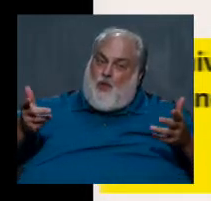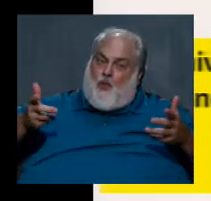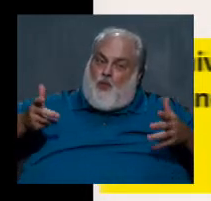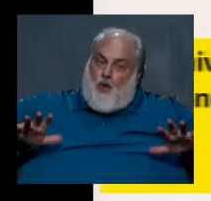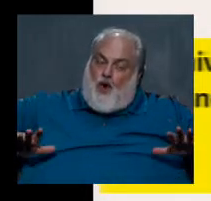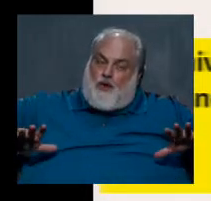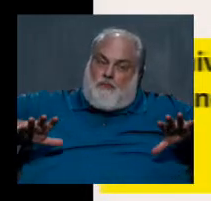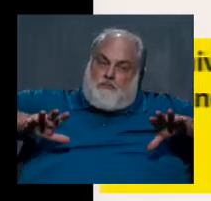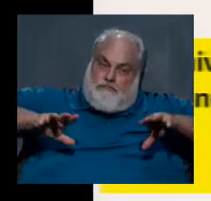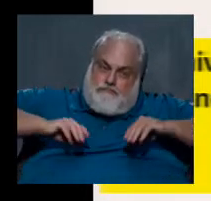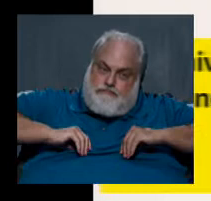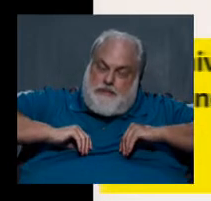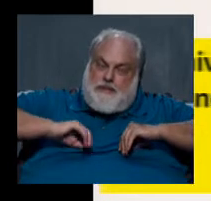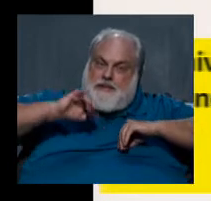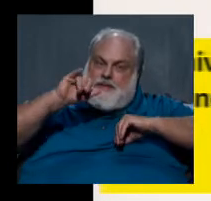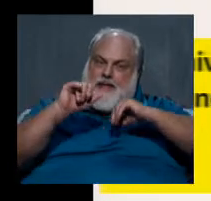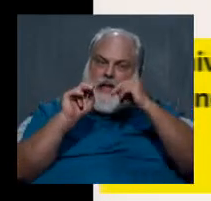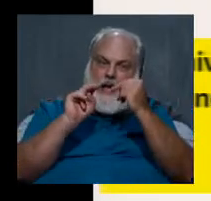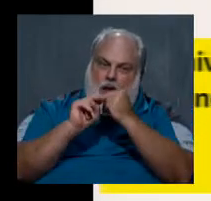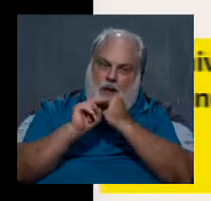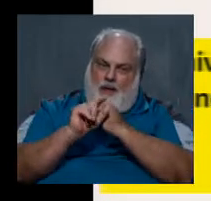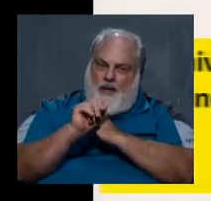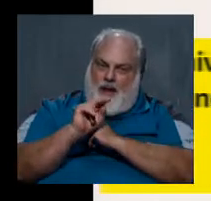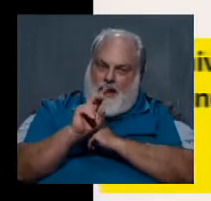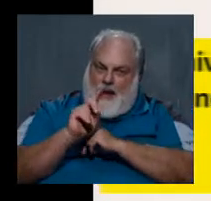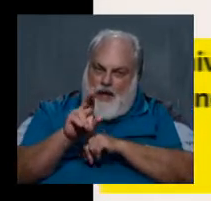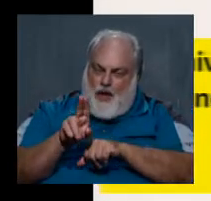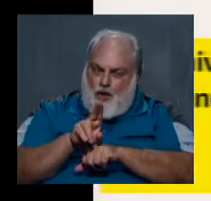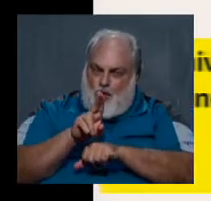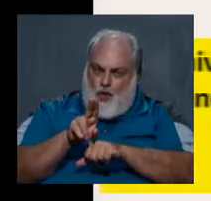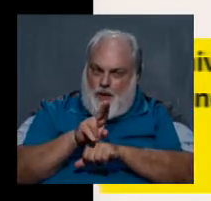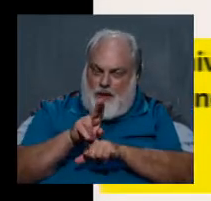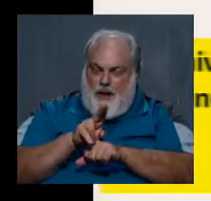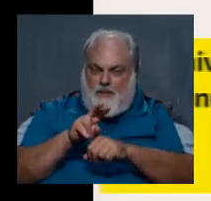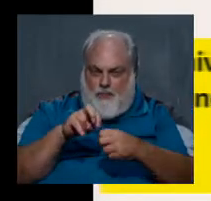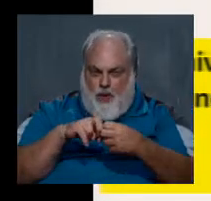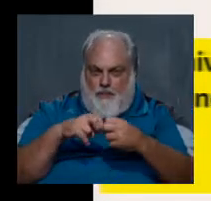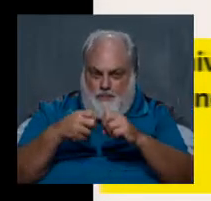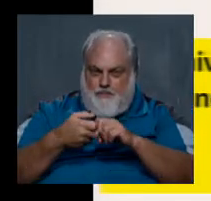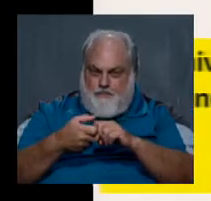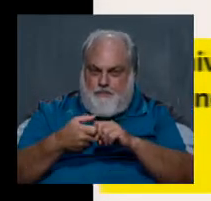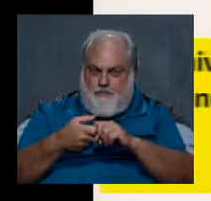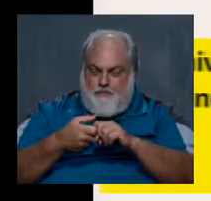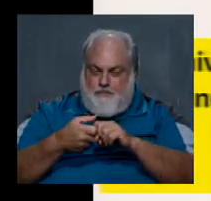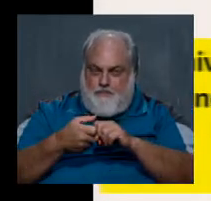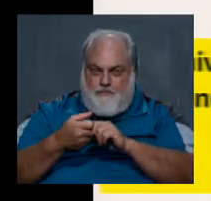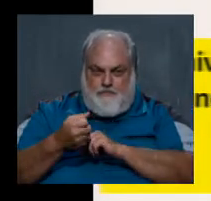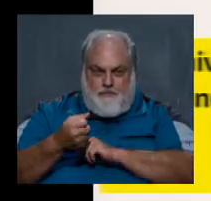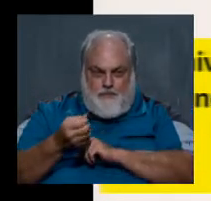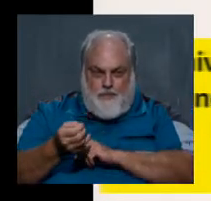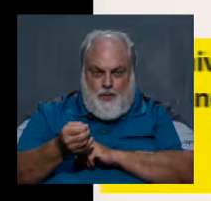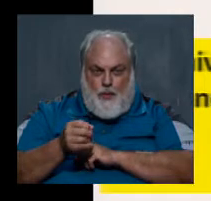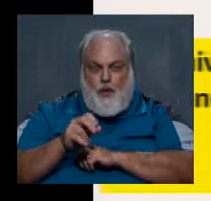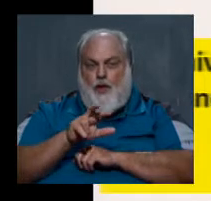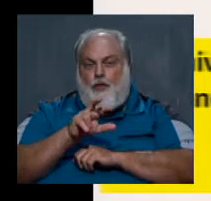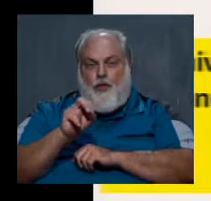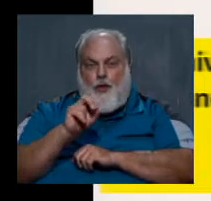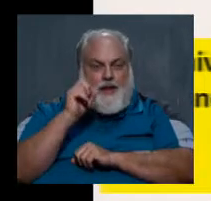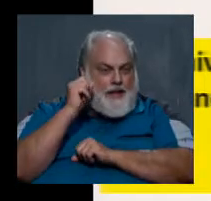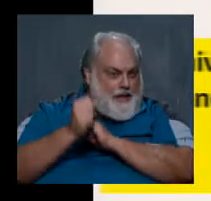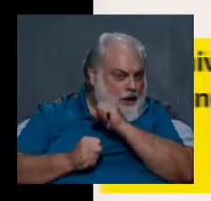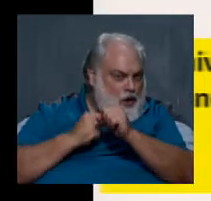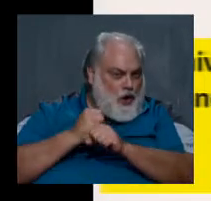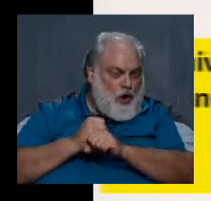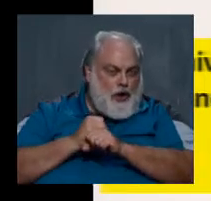But the Highway 10 corridor plan in terms of land uses is problematic now. And it's 30 years old. The